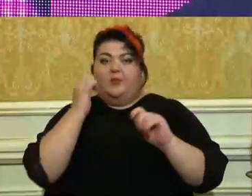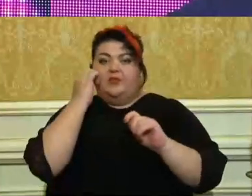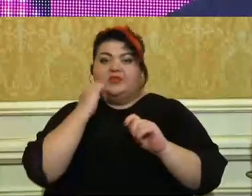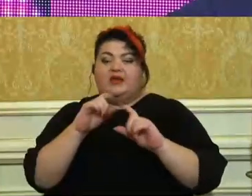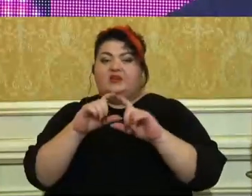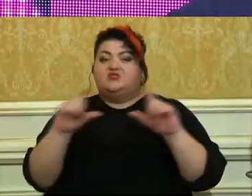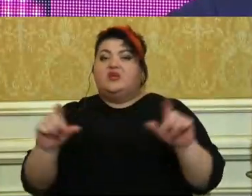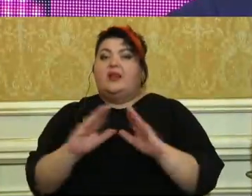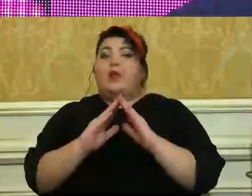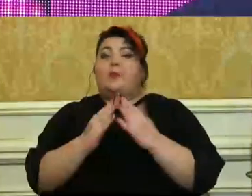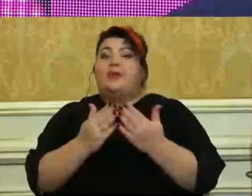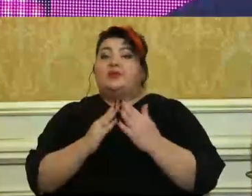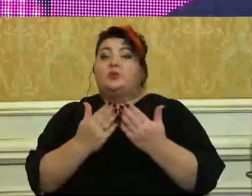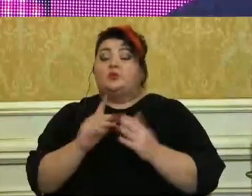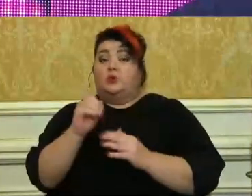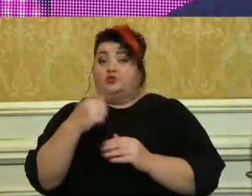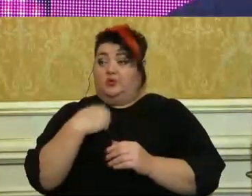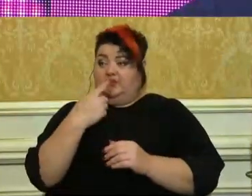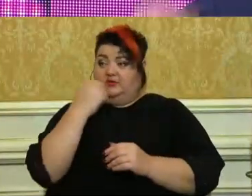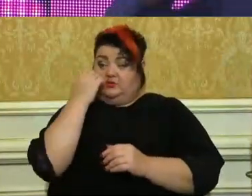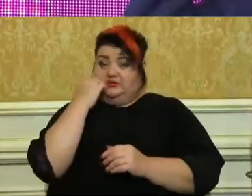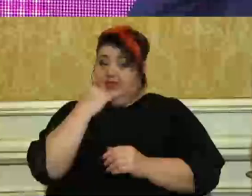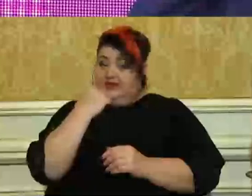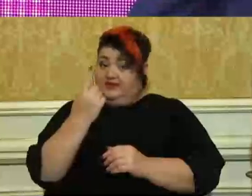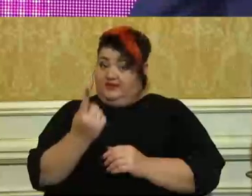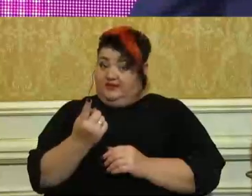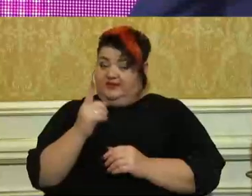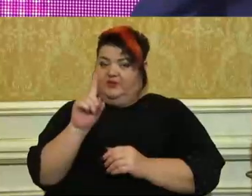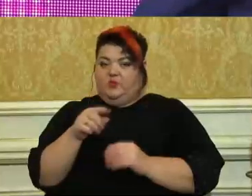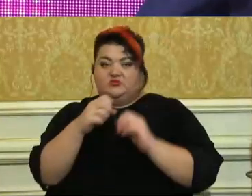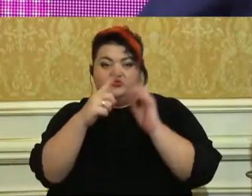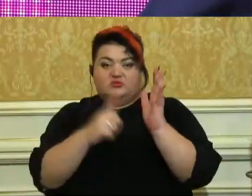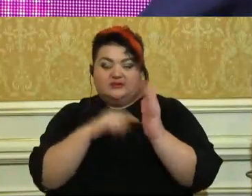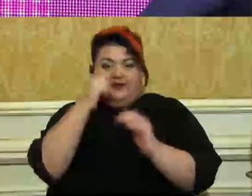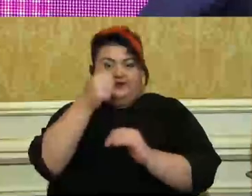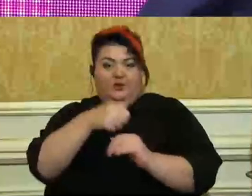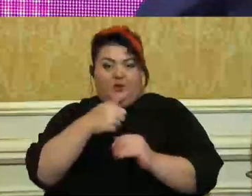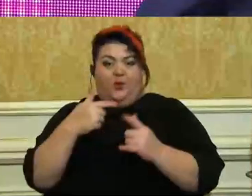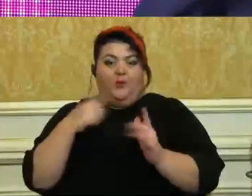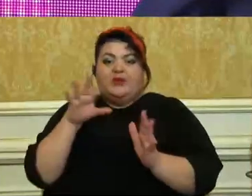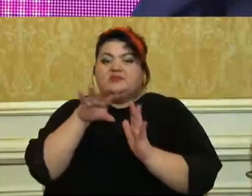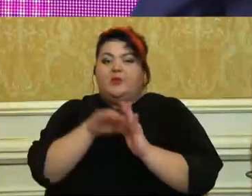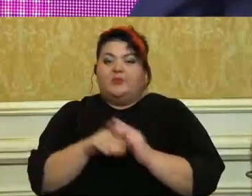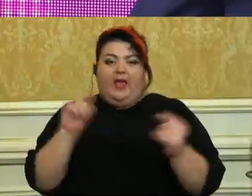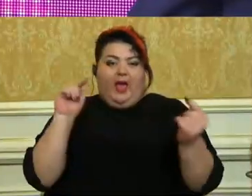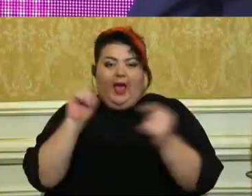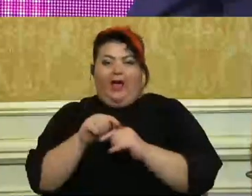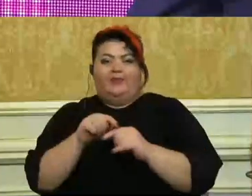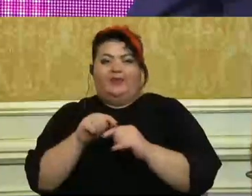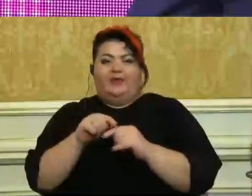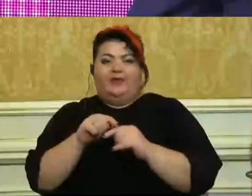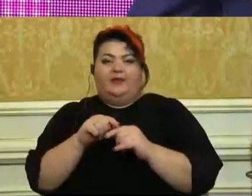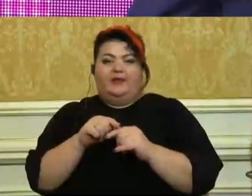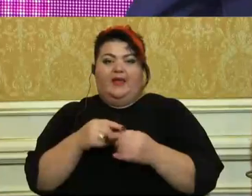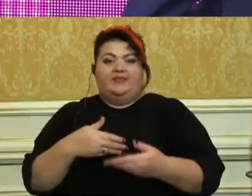we can visit the school and open the old-fashioned manuals, because